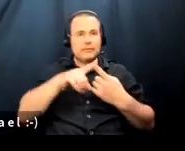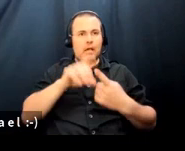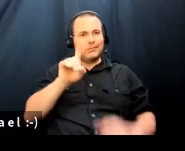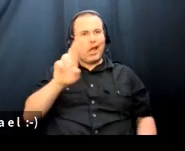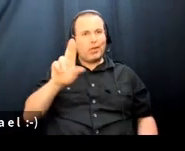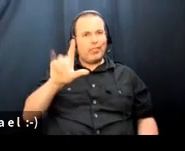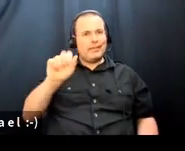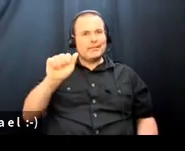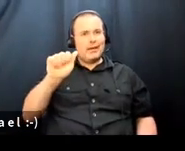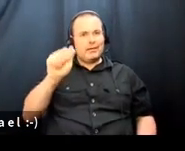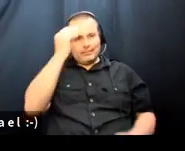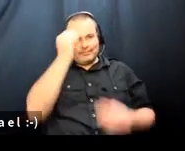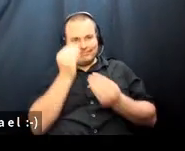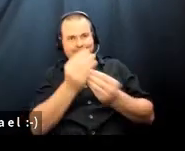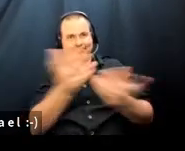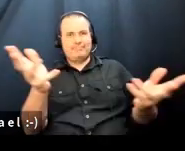That's tactile learning.